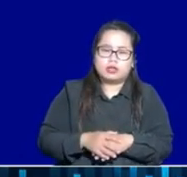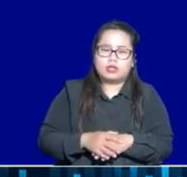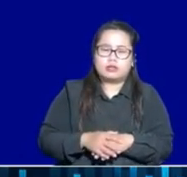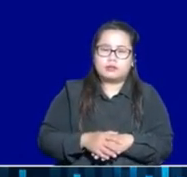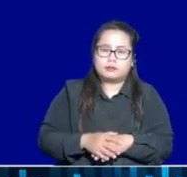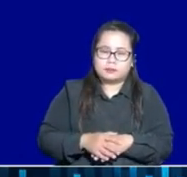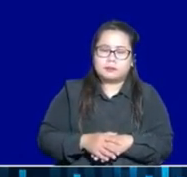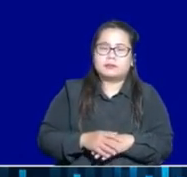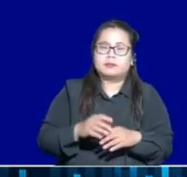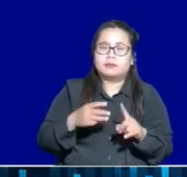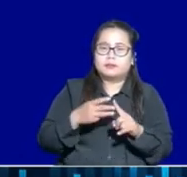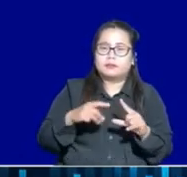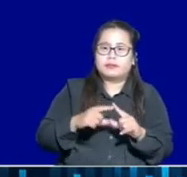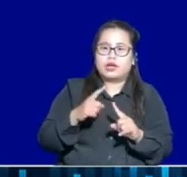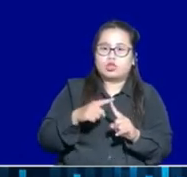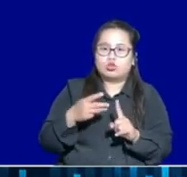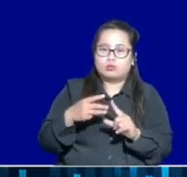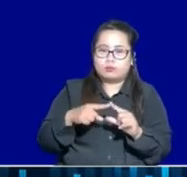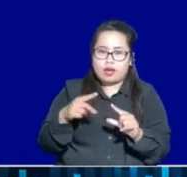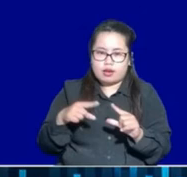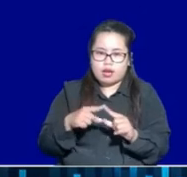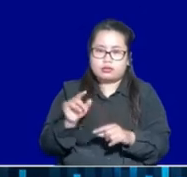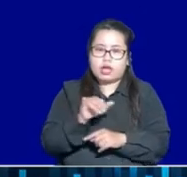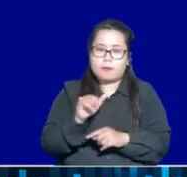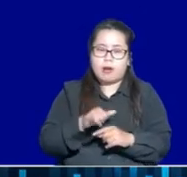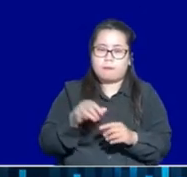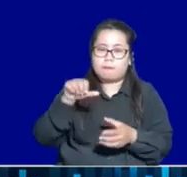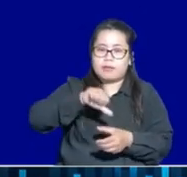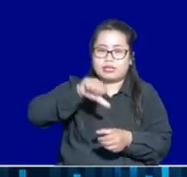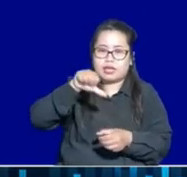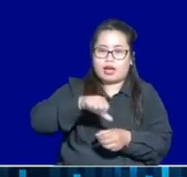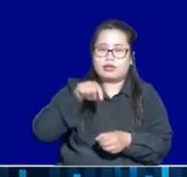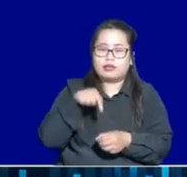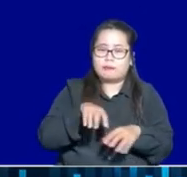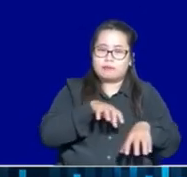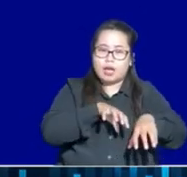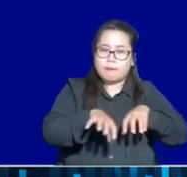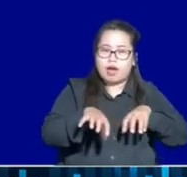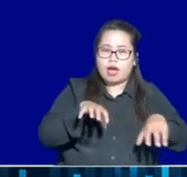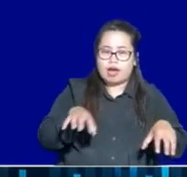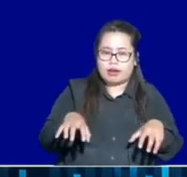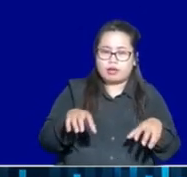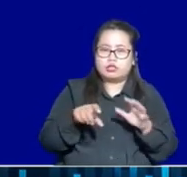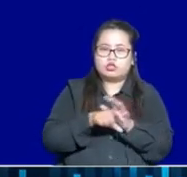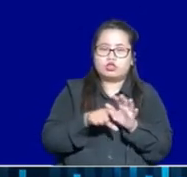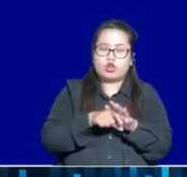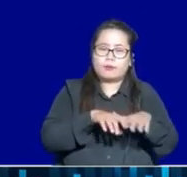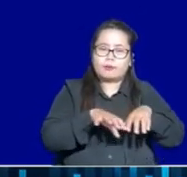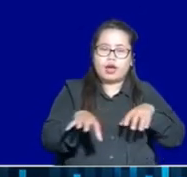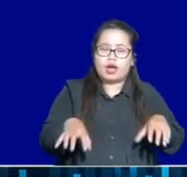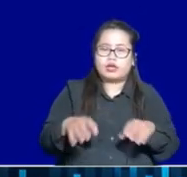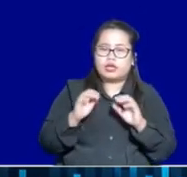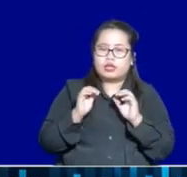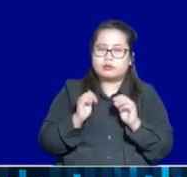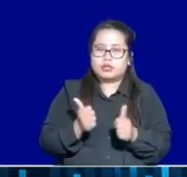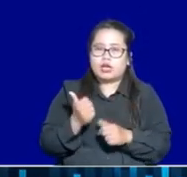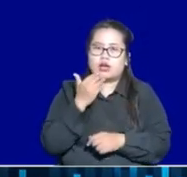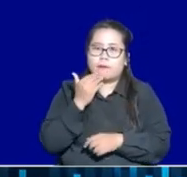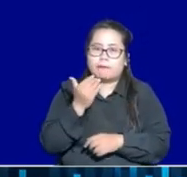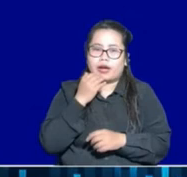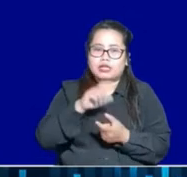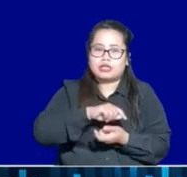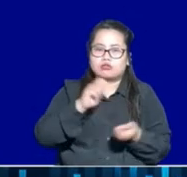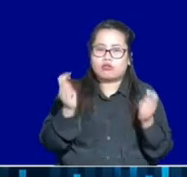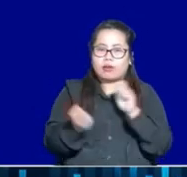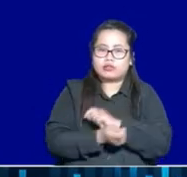a consequence, super easy to transport. In this graph, you see how much energy these different products pack per